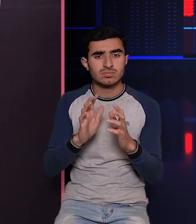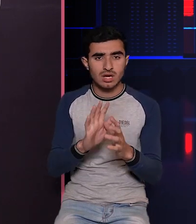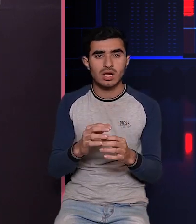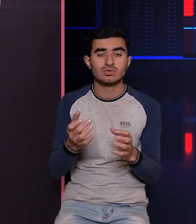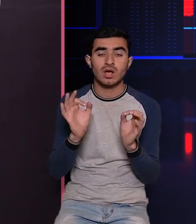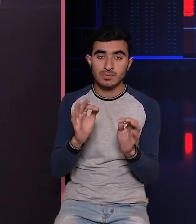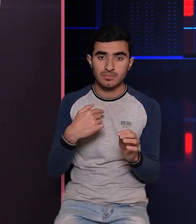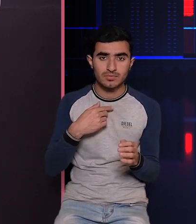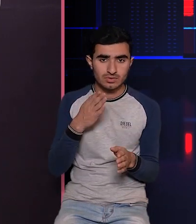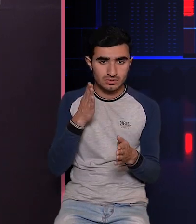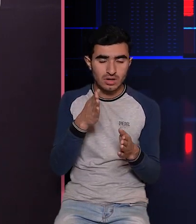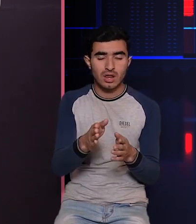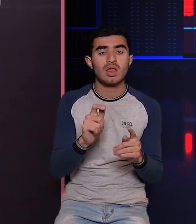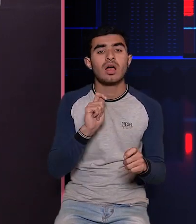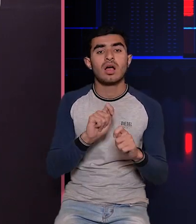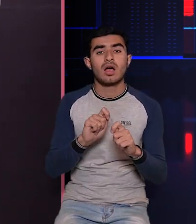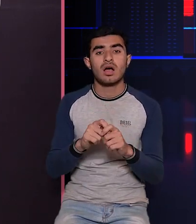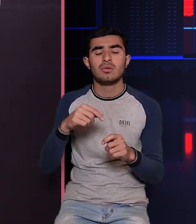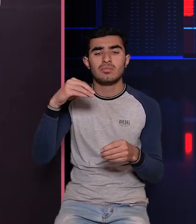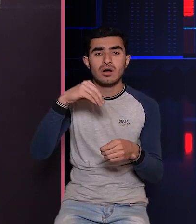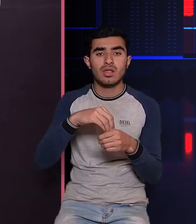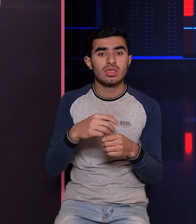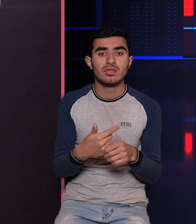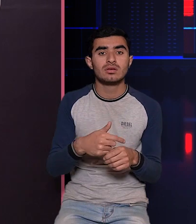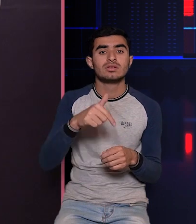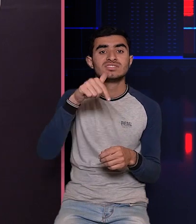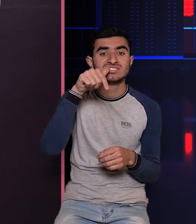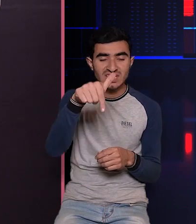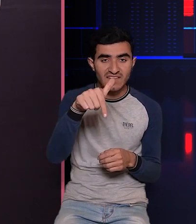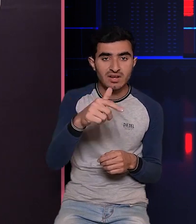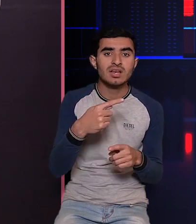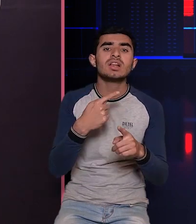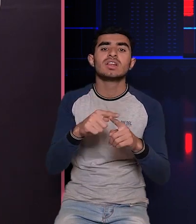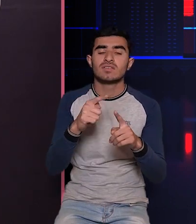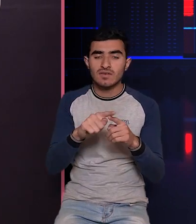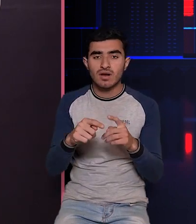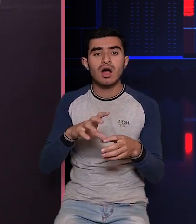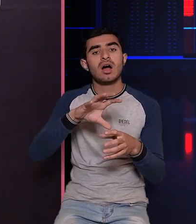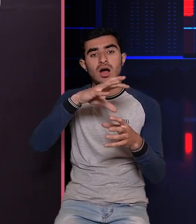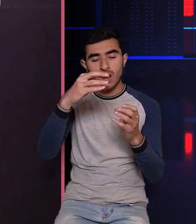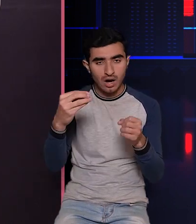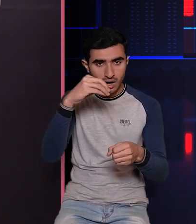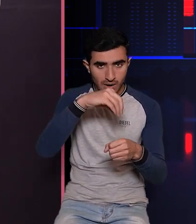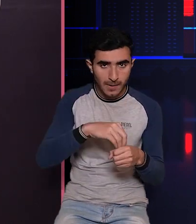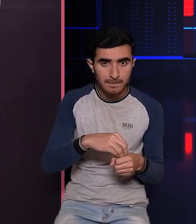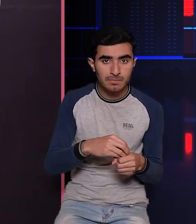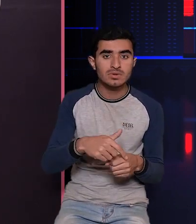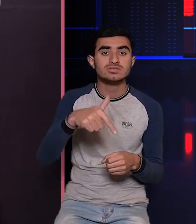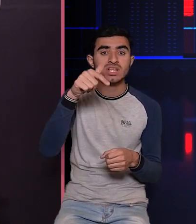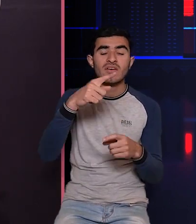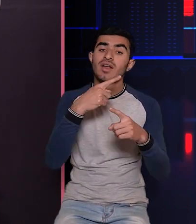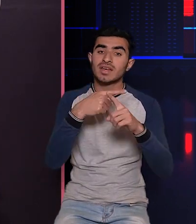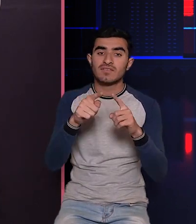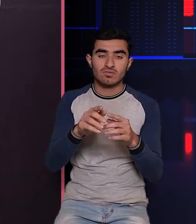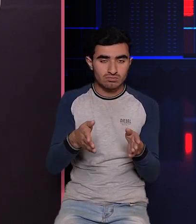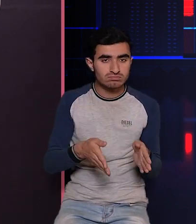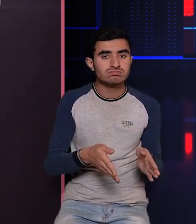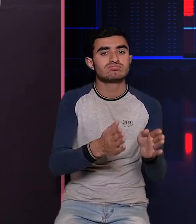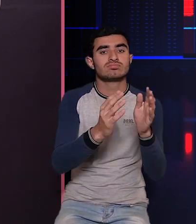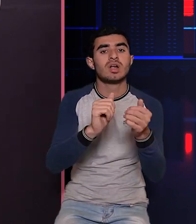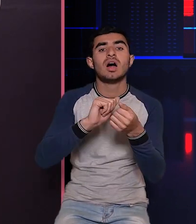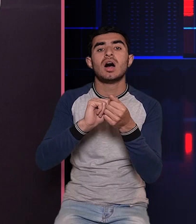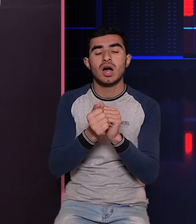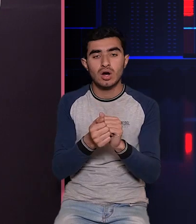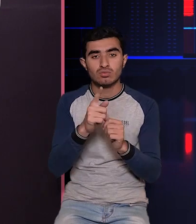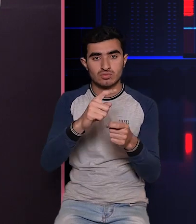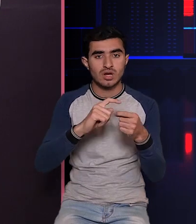a project in which we're inviting 7 curators to present 7 different directions on how